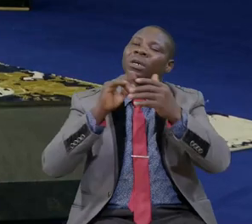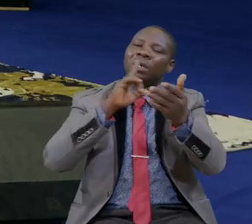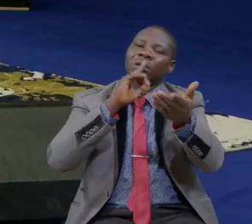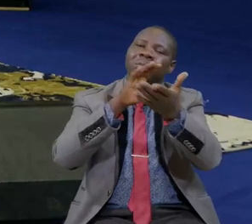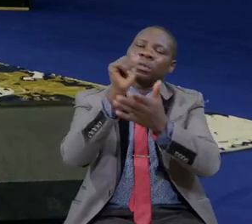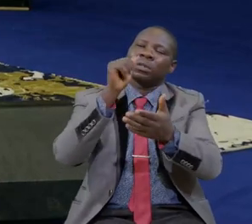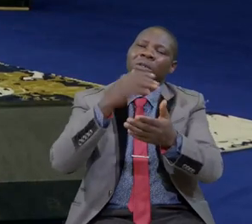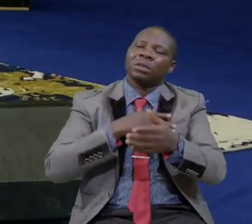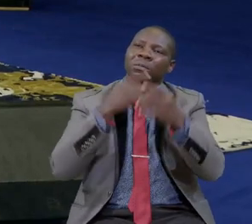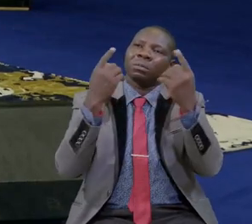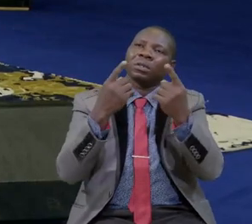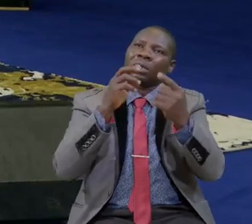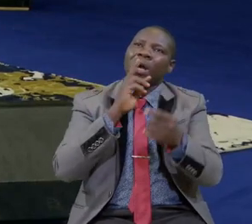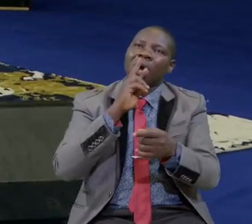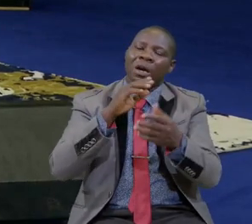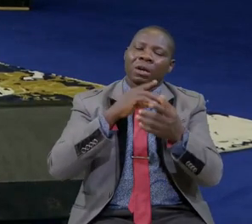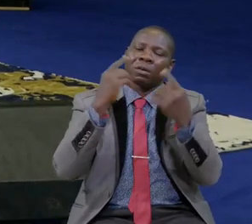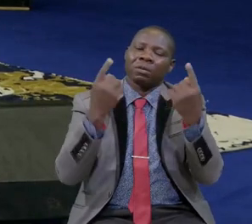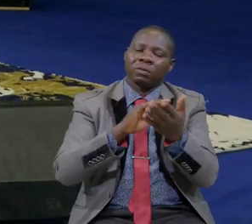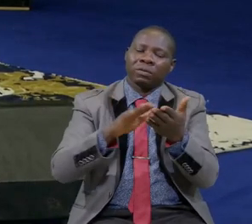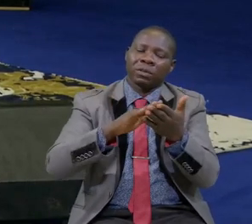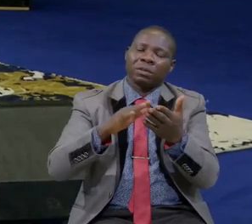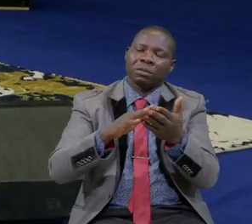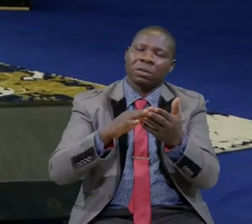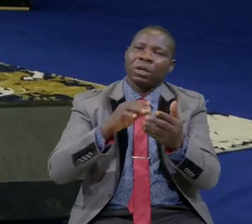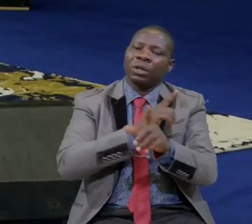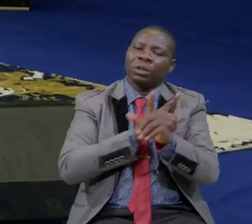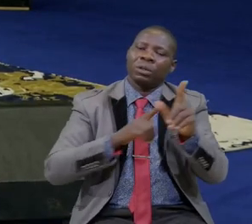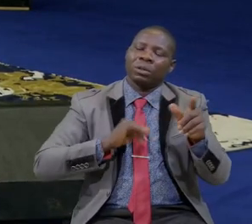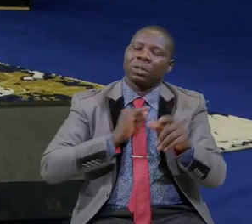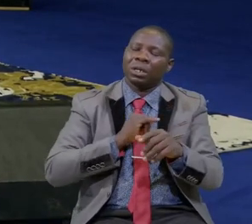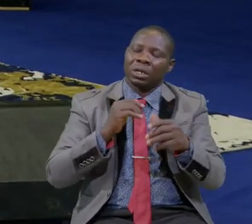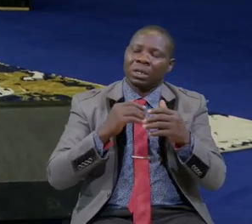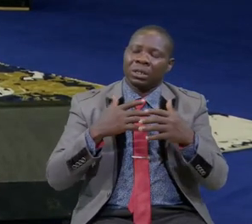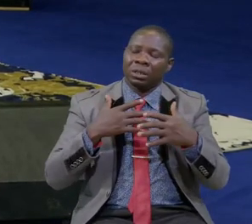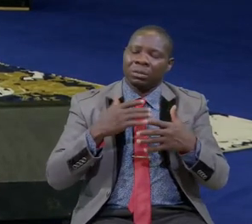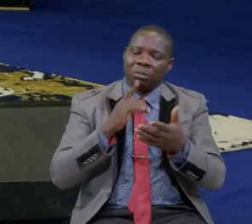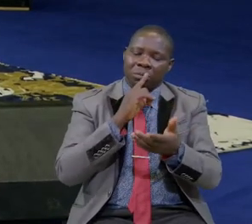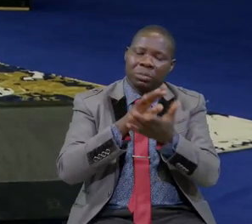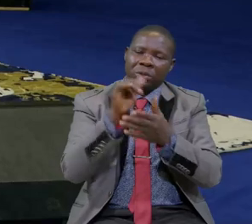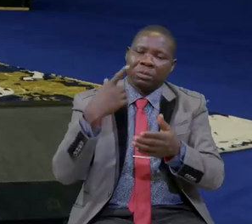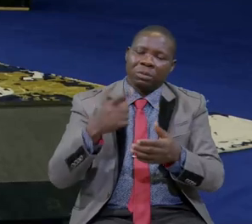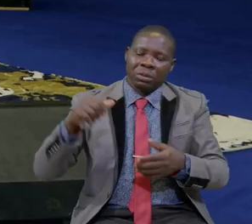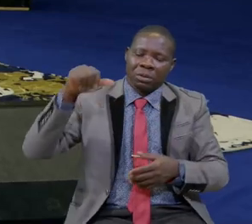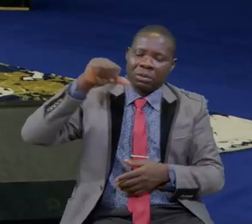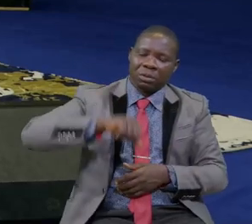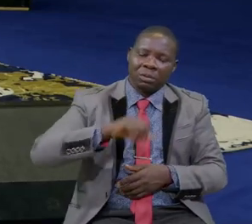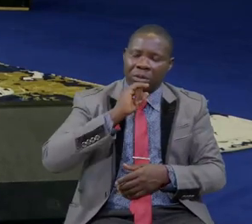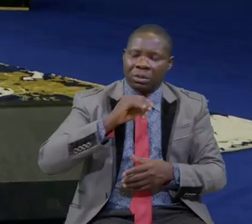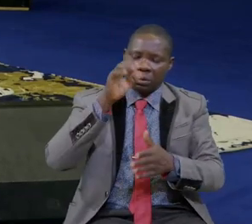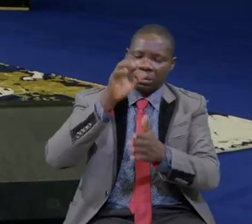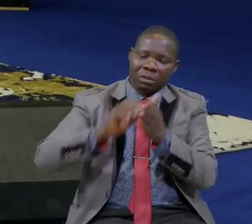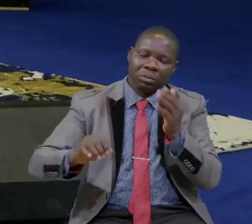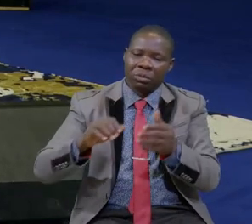I believe the condemnation is taken away. Lord, I believe a new